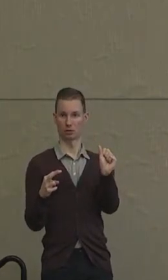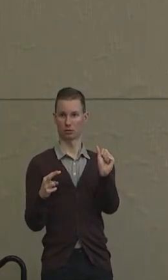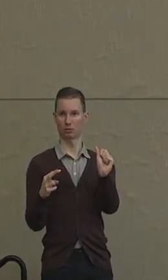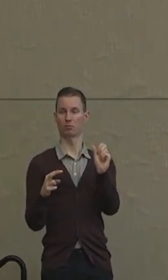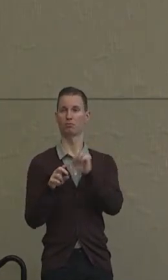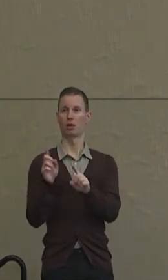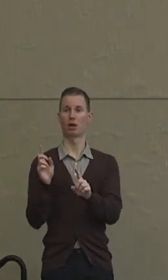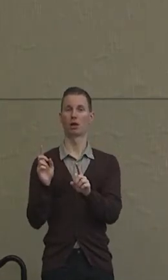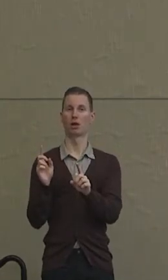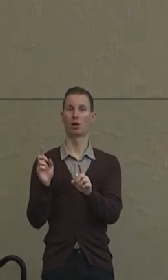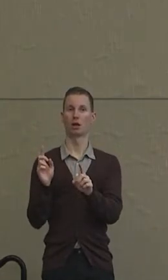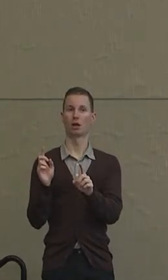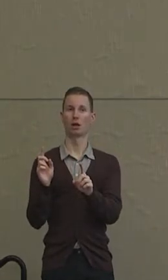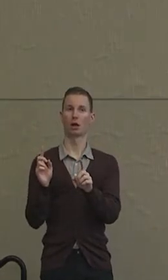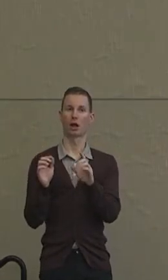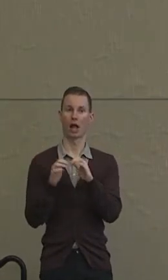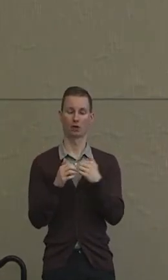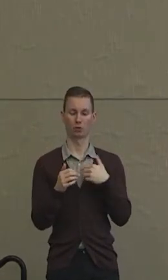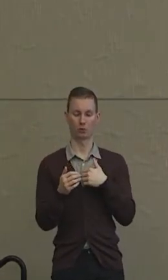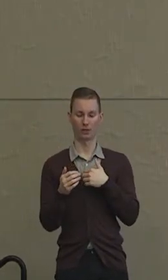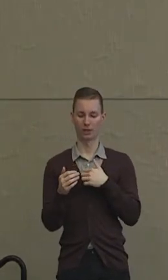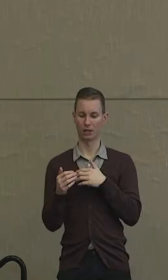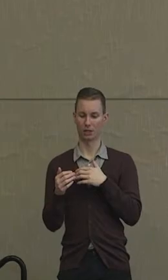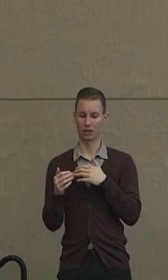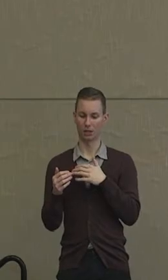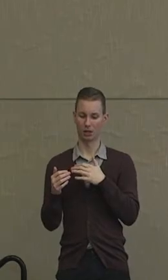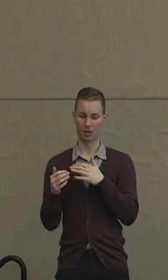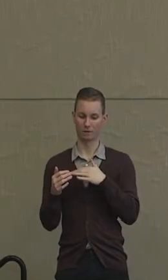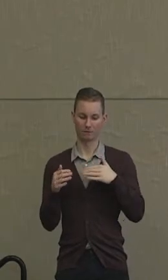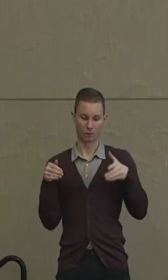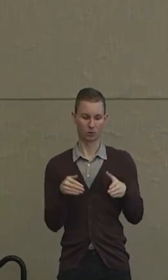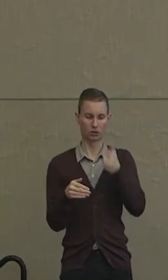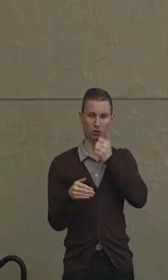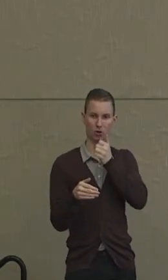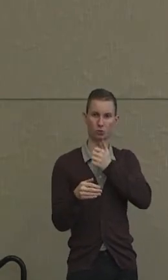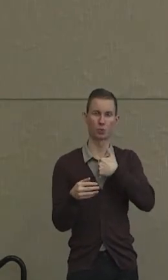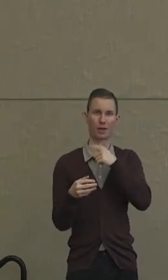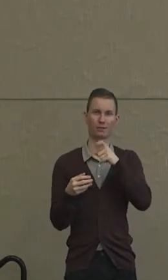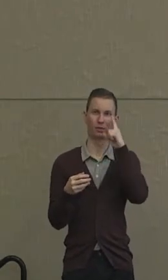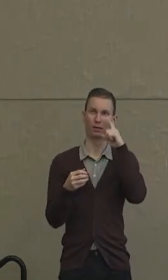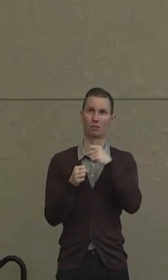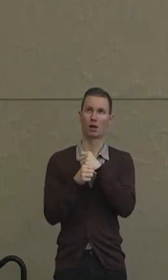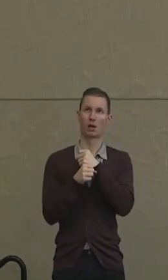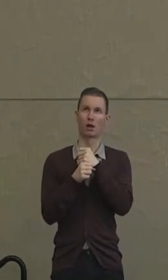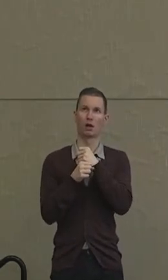to eventually get to our girls, like we have to like think about